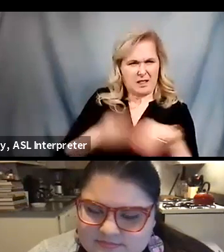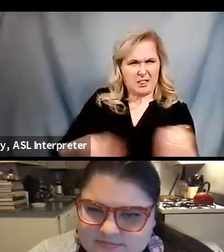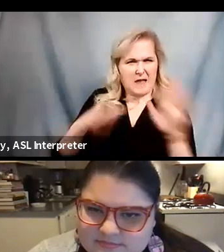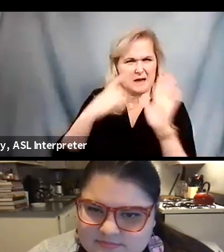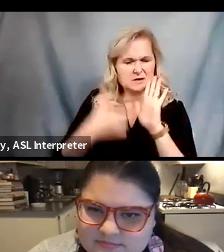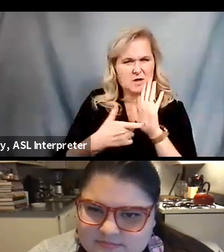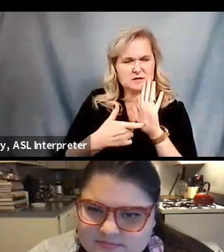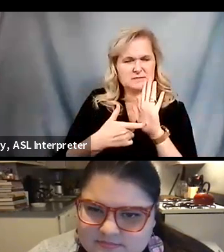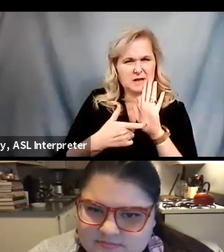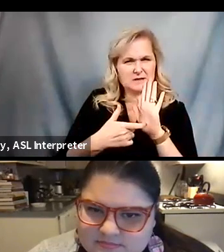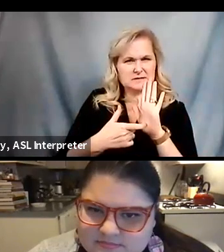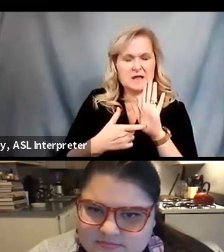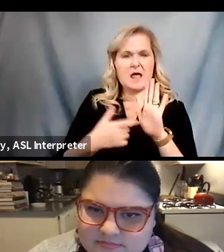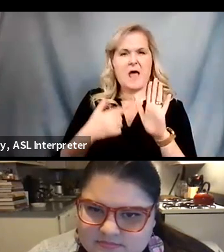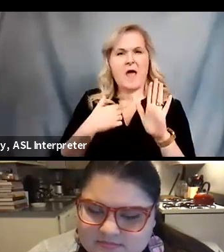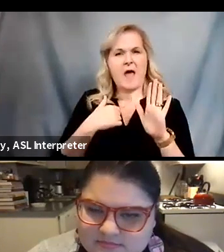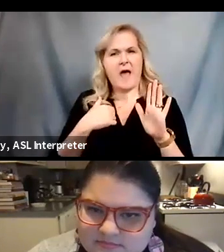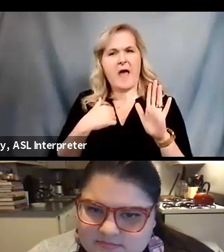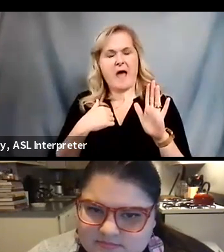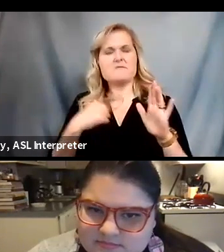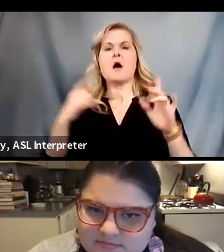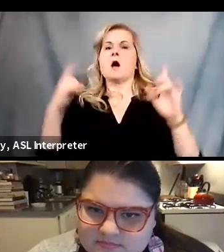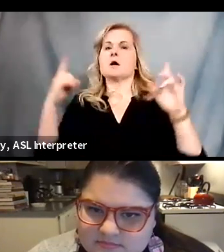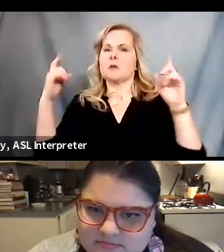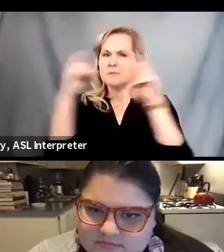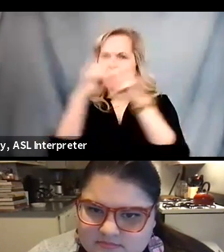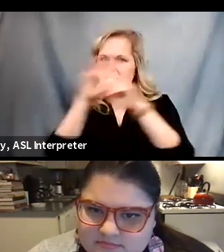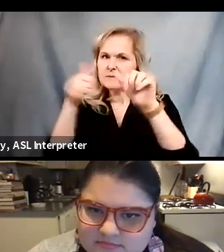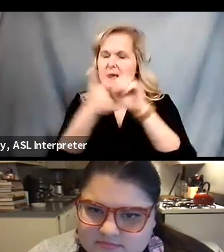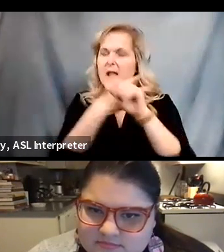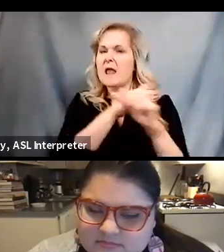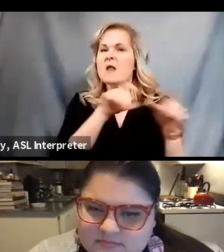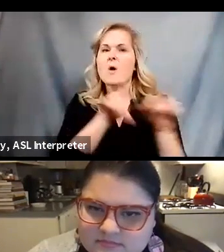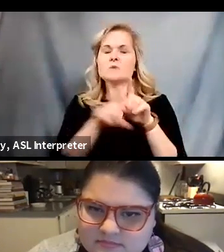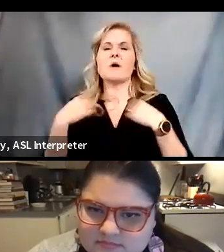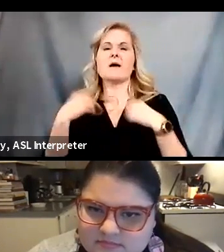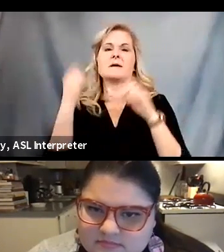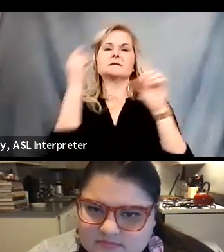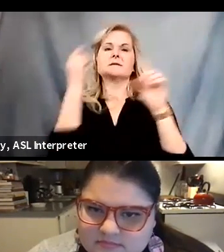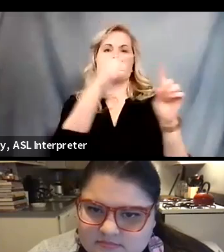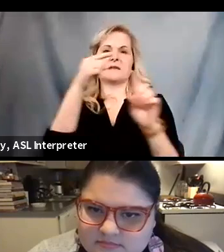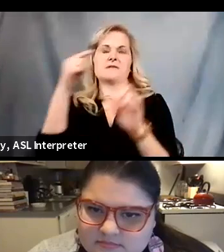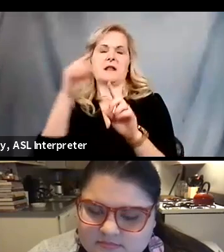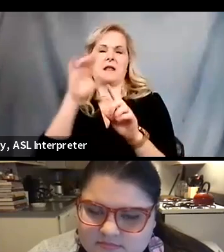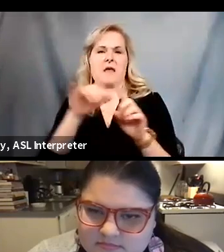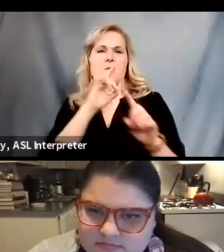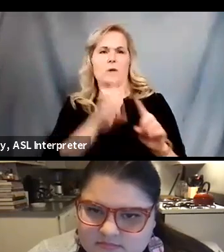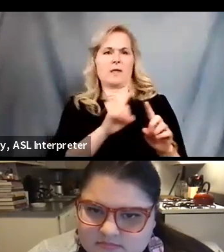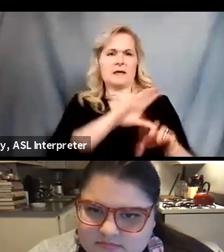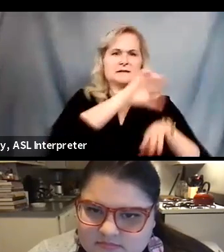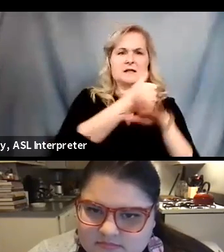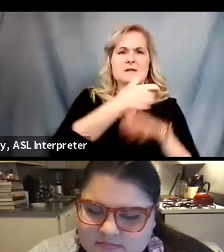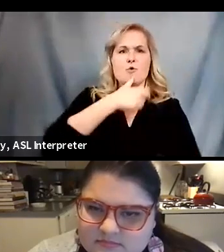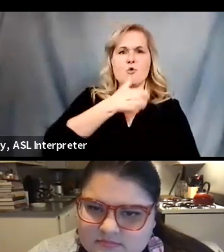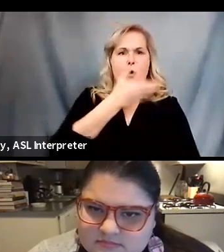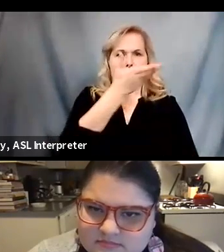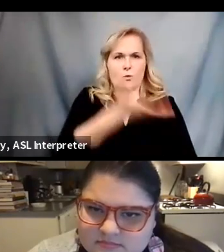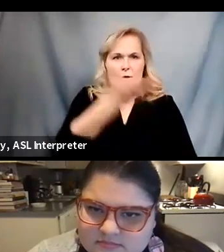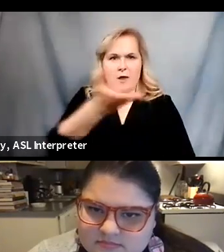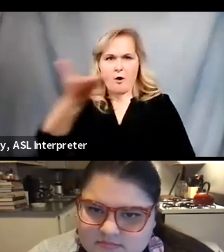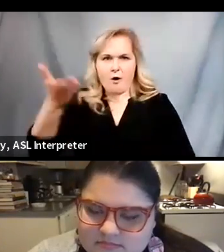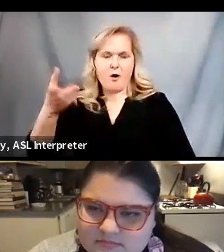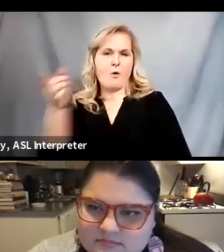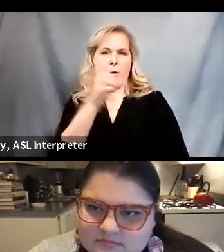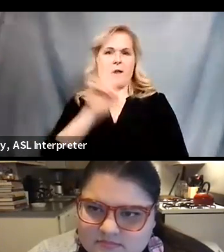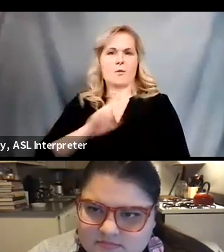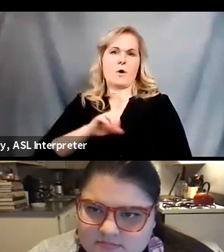is an immensity of complexity and specificity that shapes who we are, wherever we're